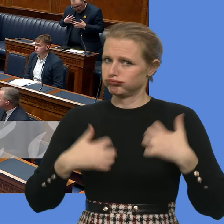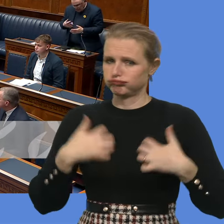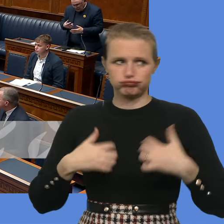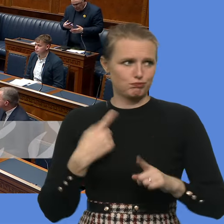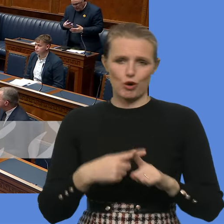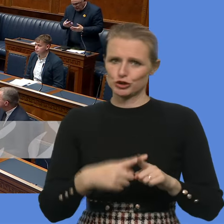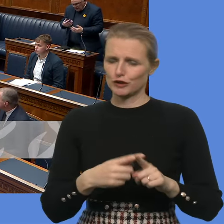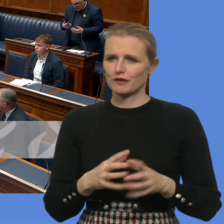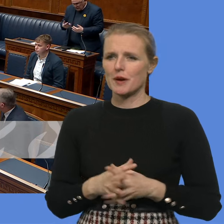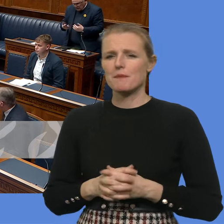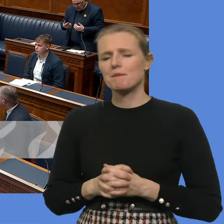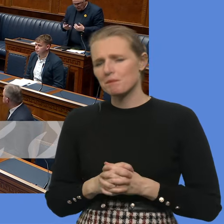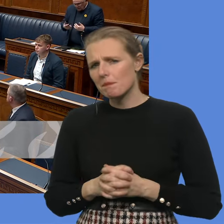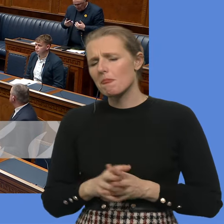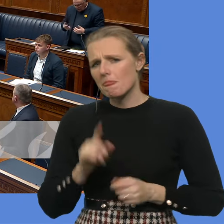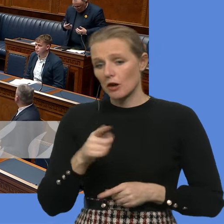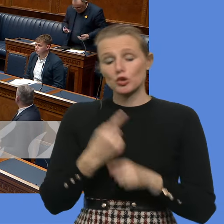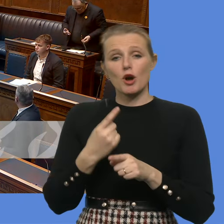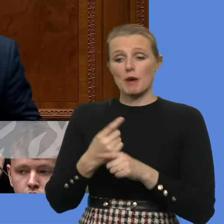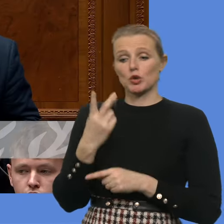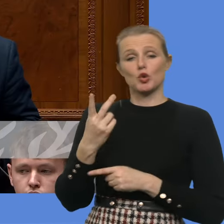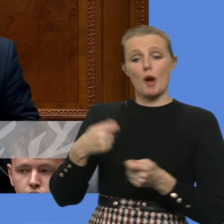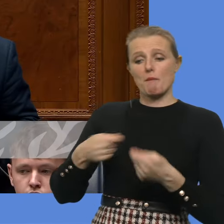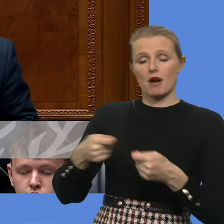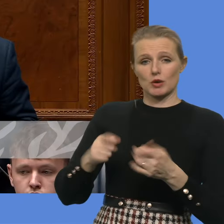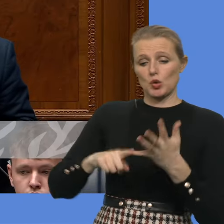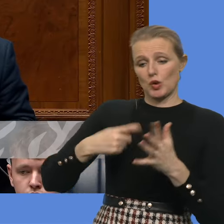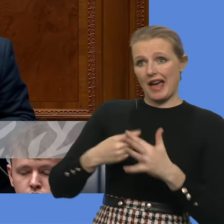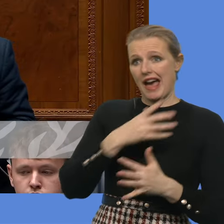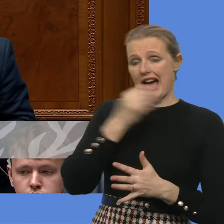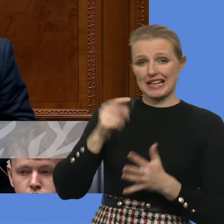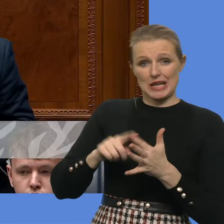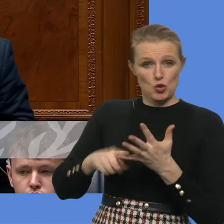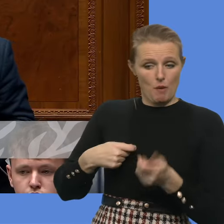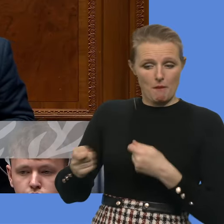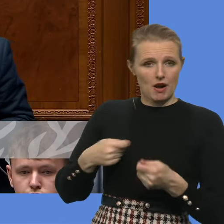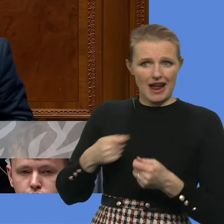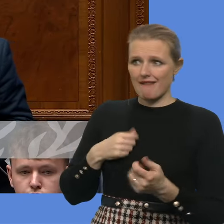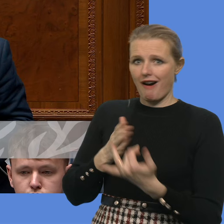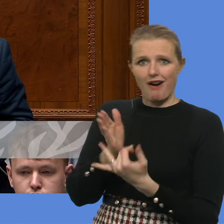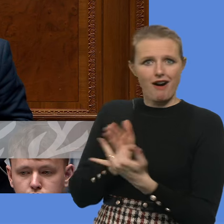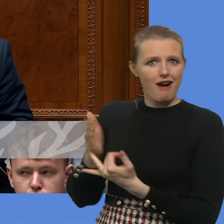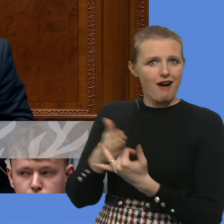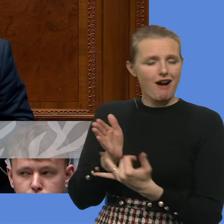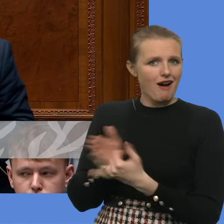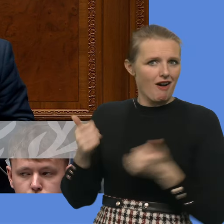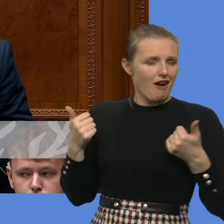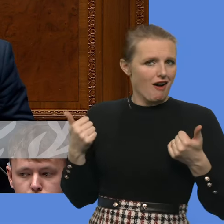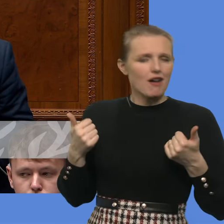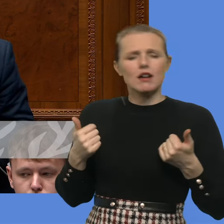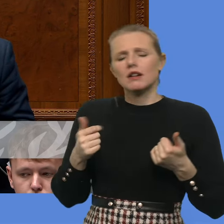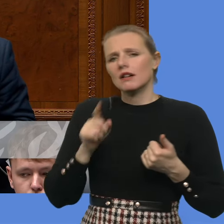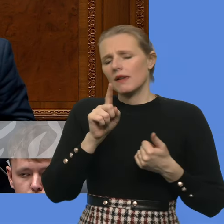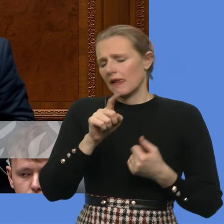In fact, again, too, in terms of that dual market access, I think that we can all but appreciate how critical it is in order to